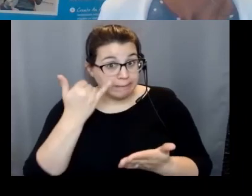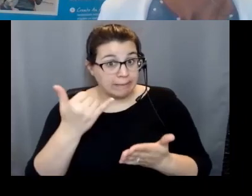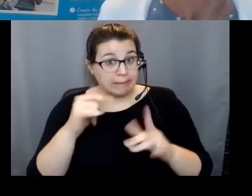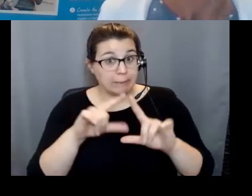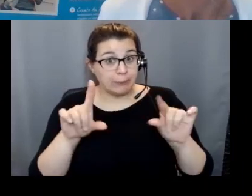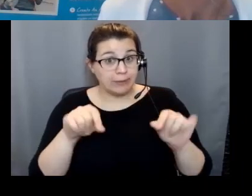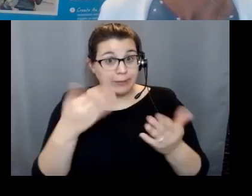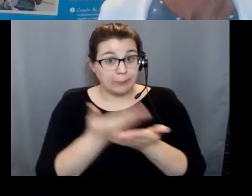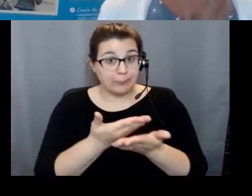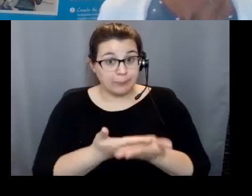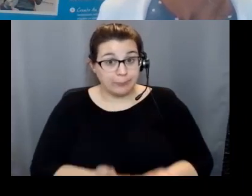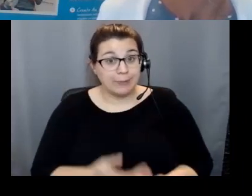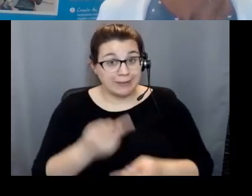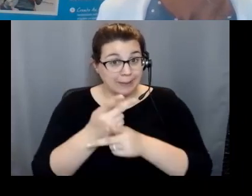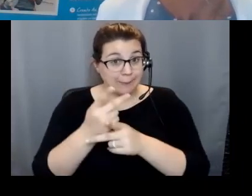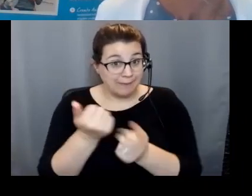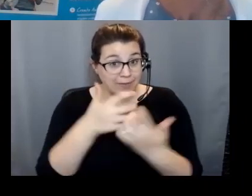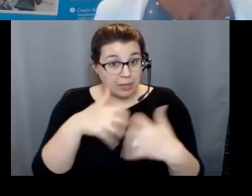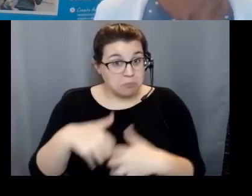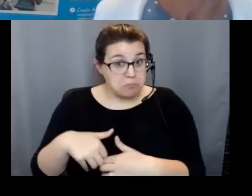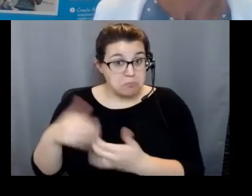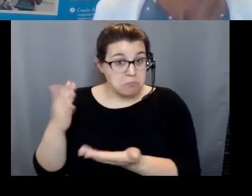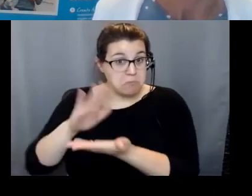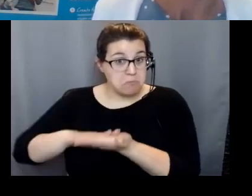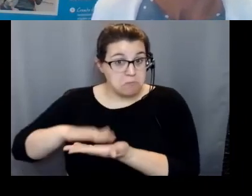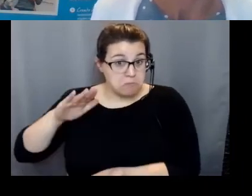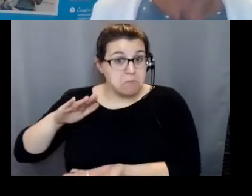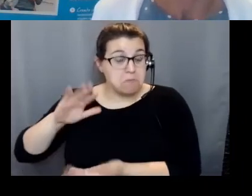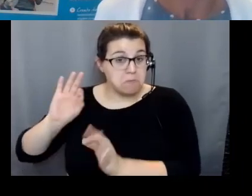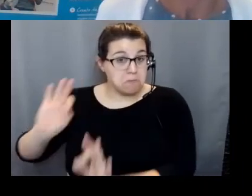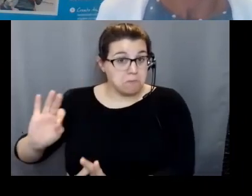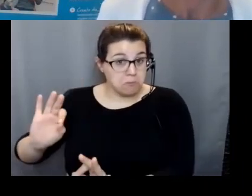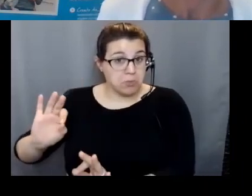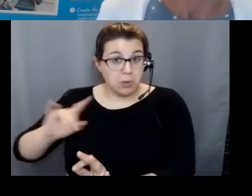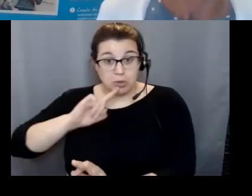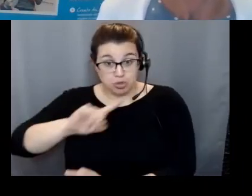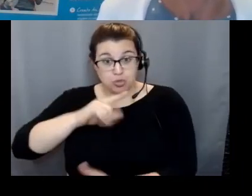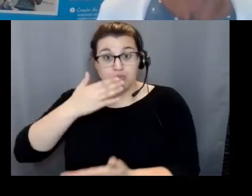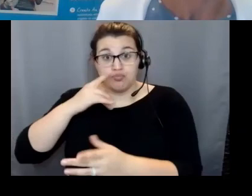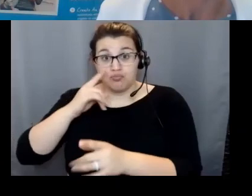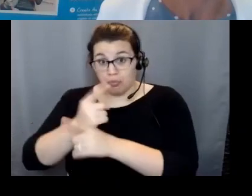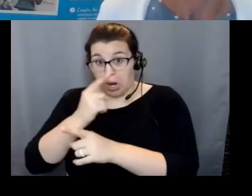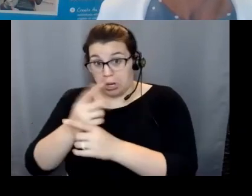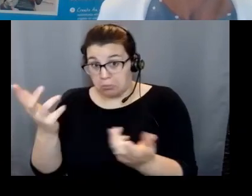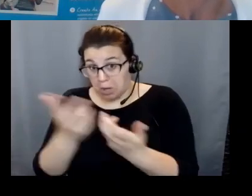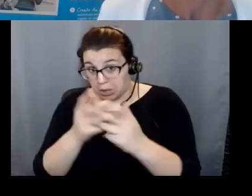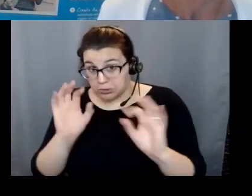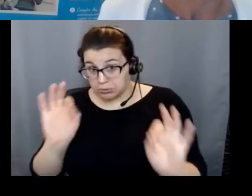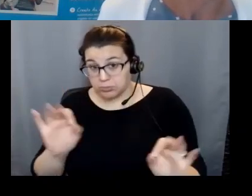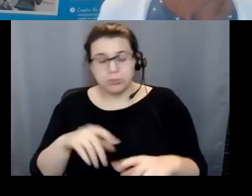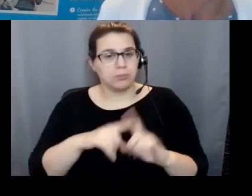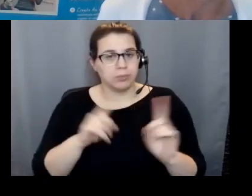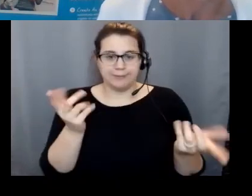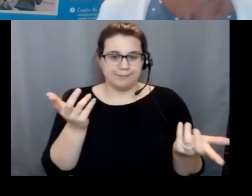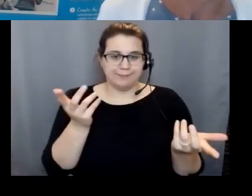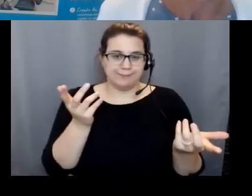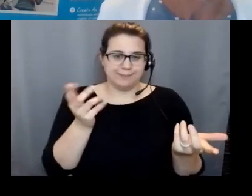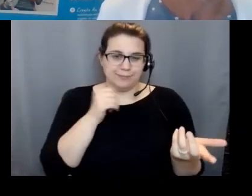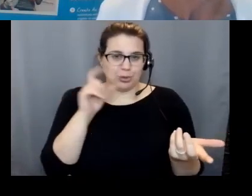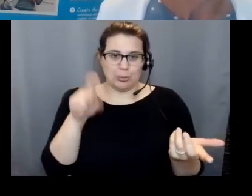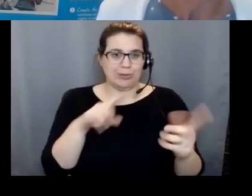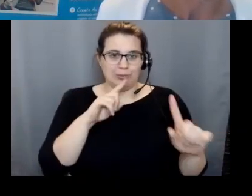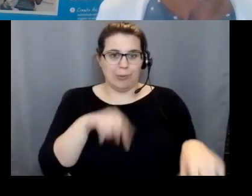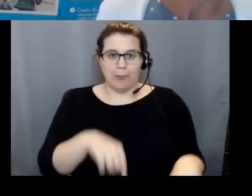hand of how you're spending those and make sure that they're qualified expenses. But no, none of that needs to be